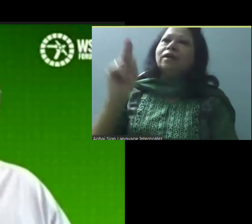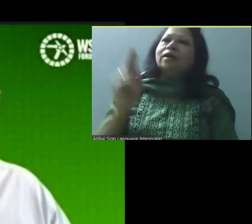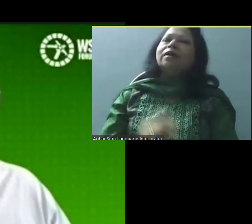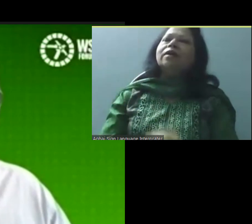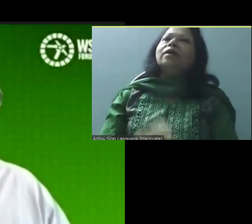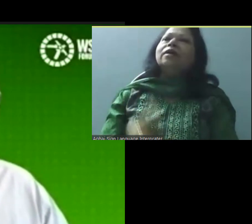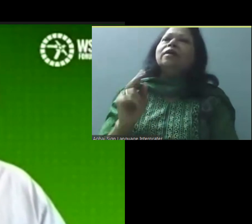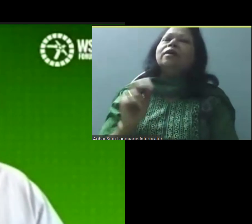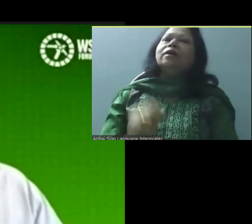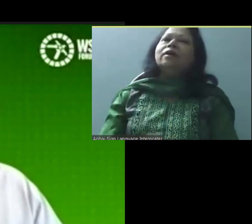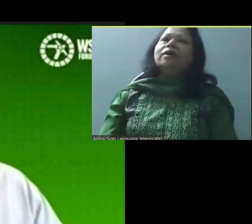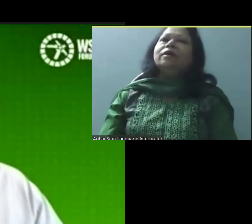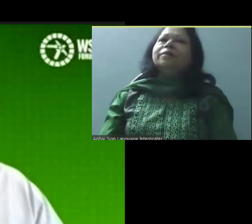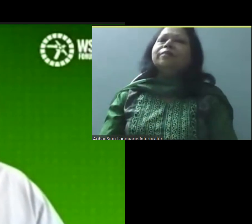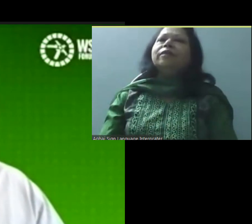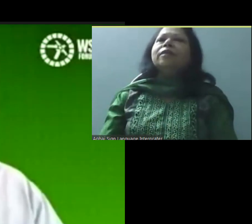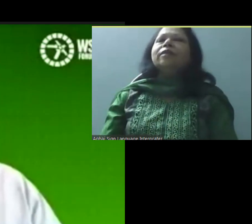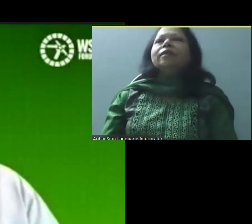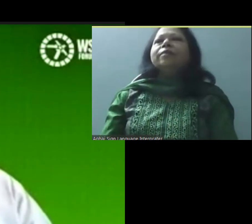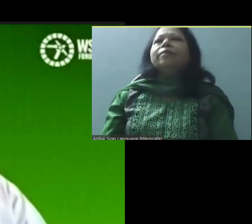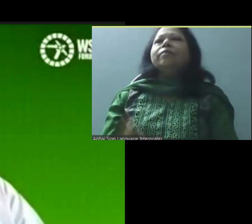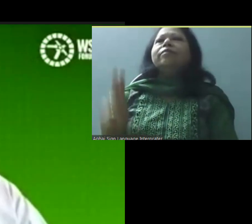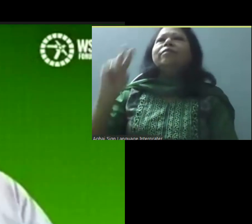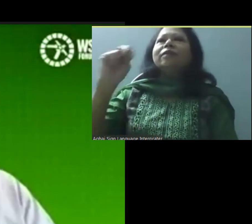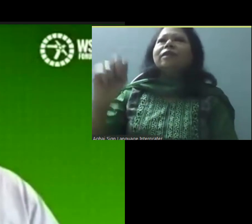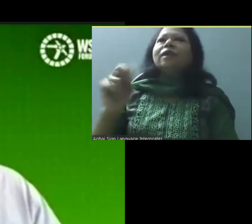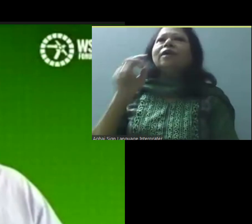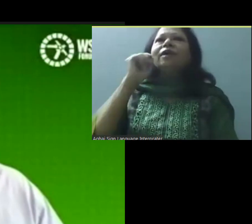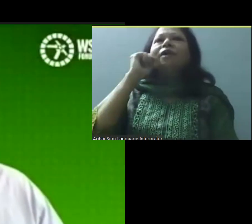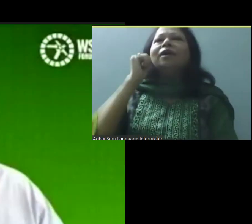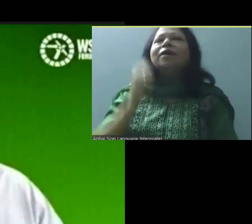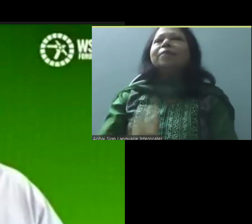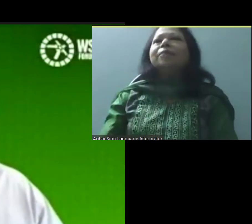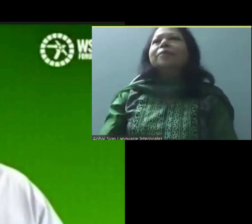over to Dr. Tahir Naeem to